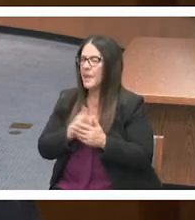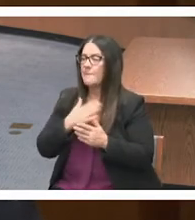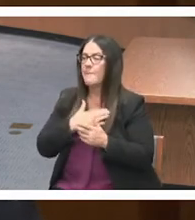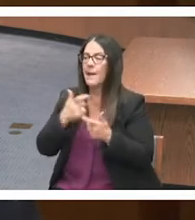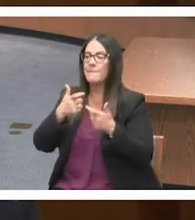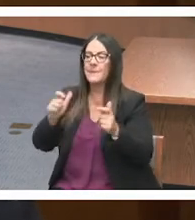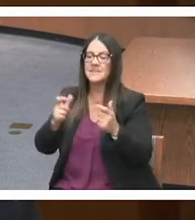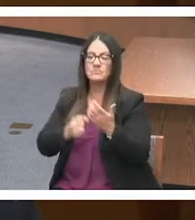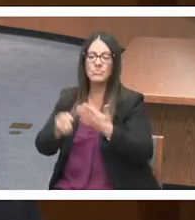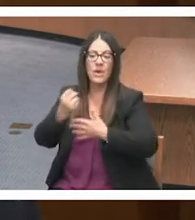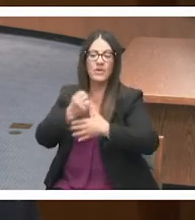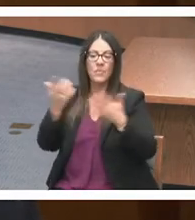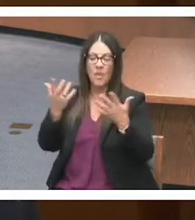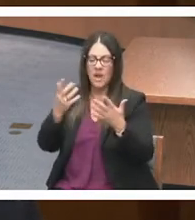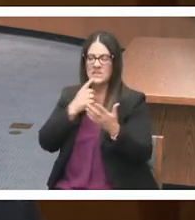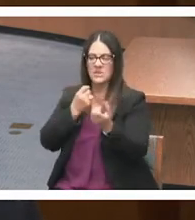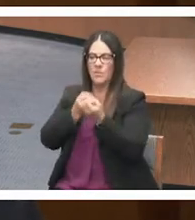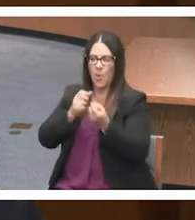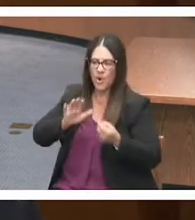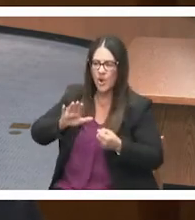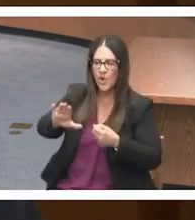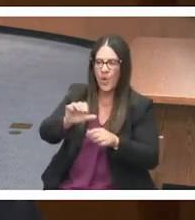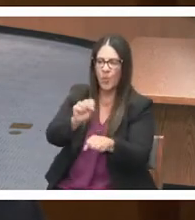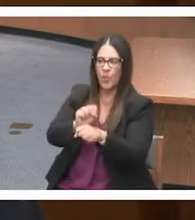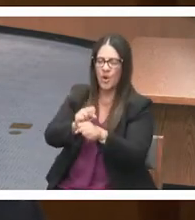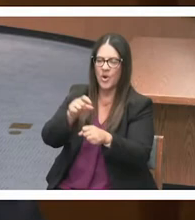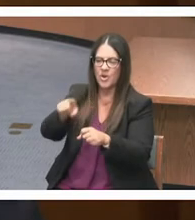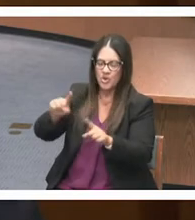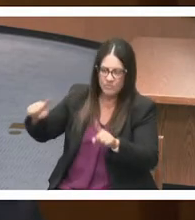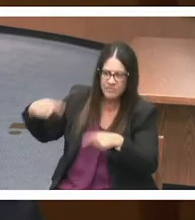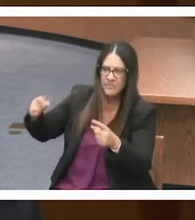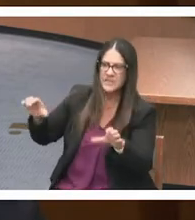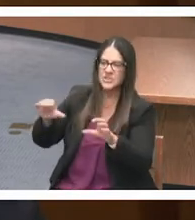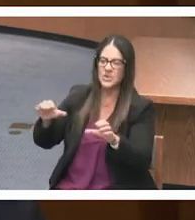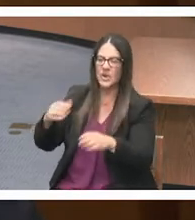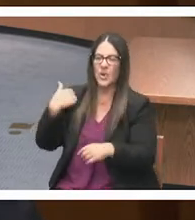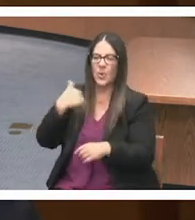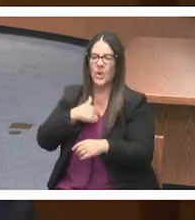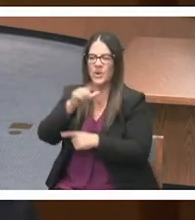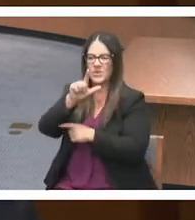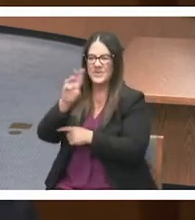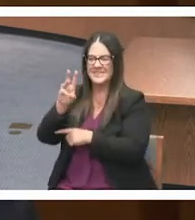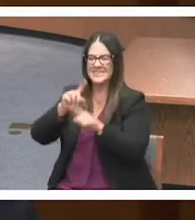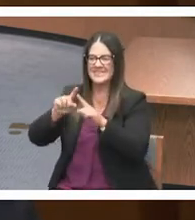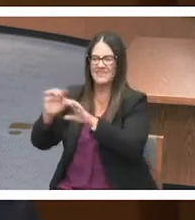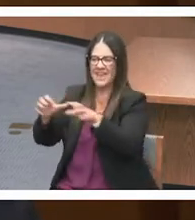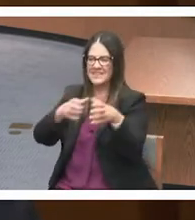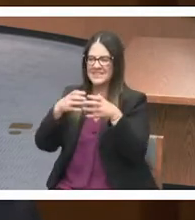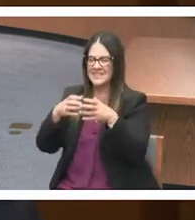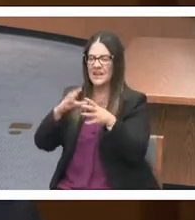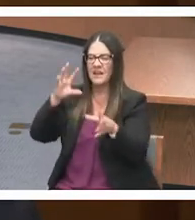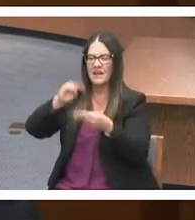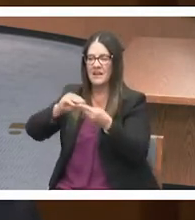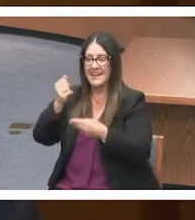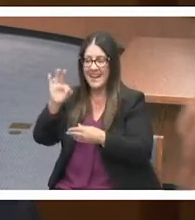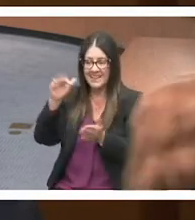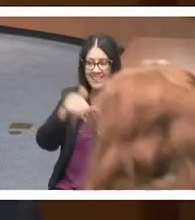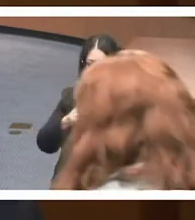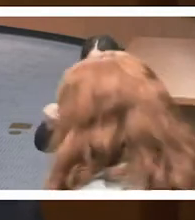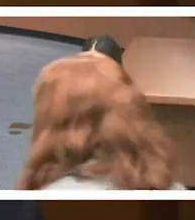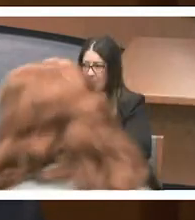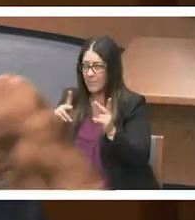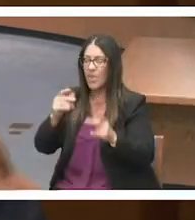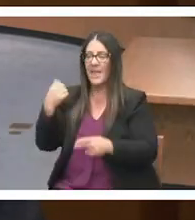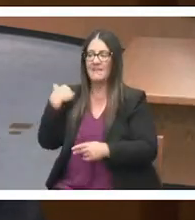biggest priority is to support the work that you're doing. When, as I said, we are 26 entities strong, 19,000 people strong, and if we're being